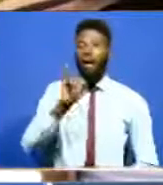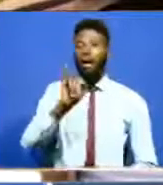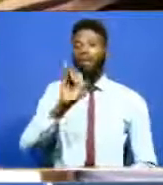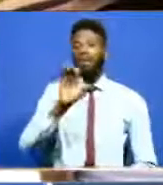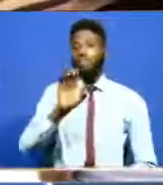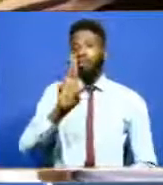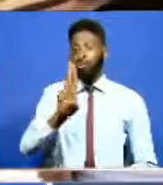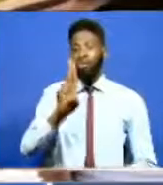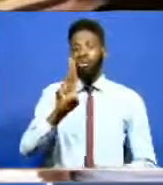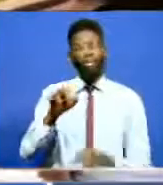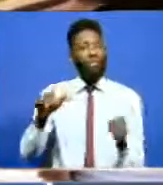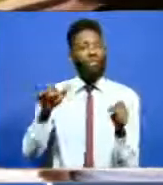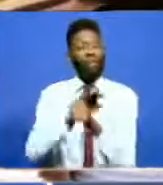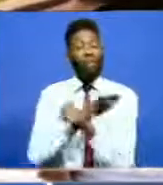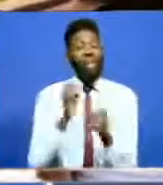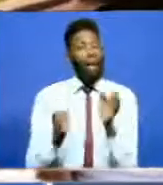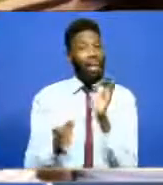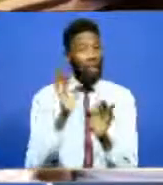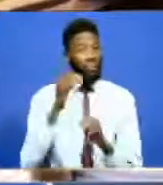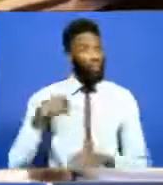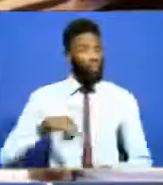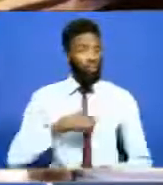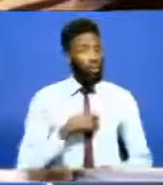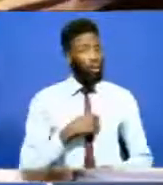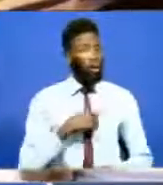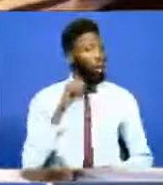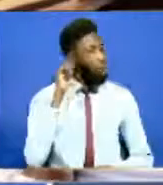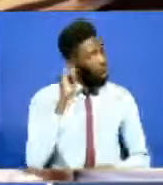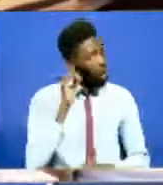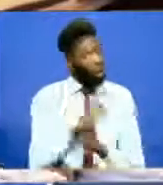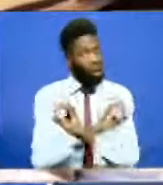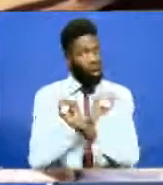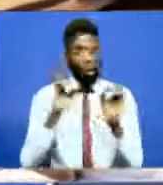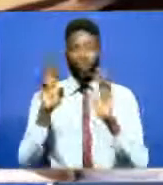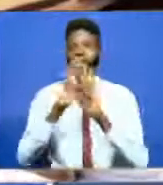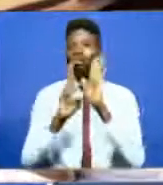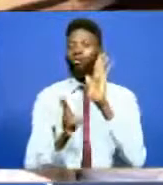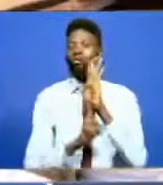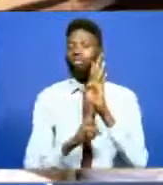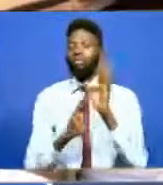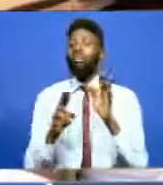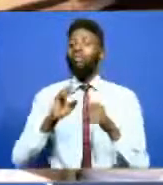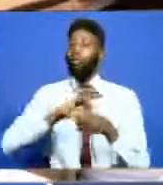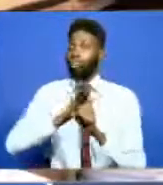tusipozingatia yale masharti ambayo inawekwa, hii magonjwa itakuja kuwa shida sana.